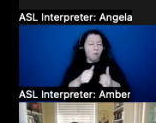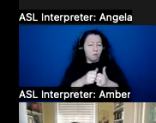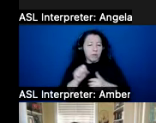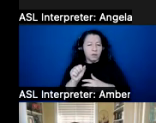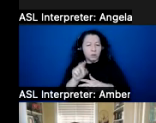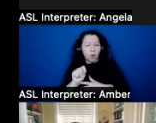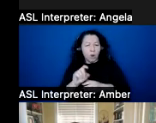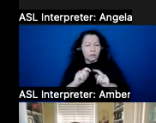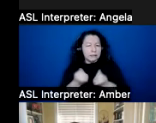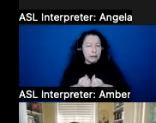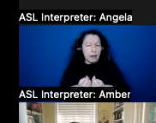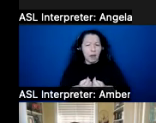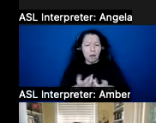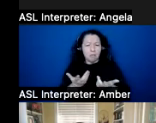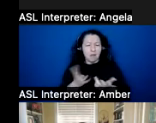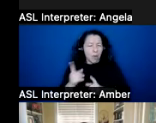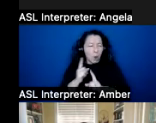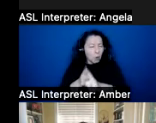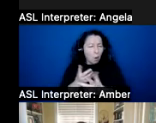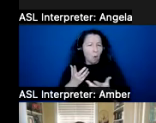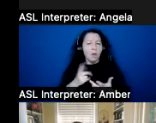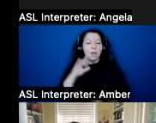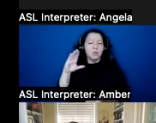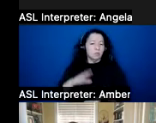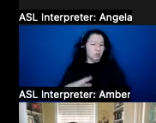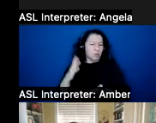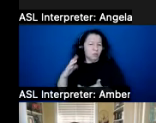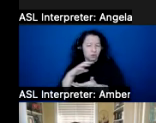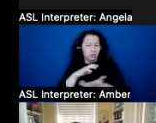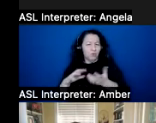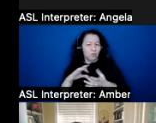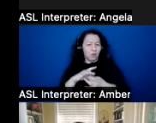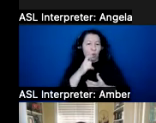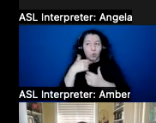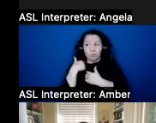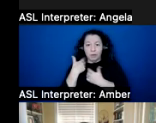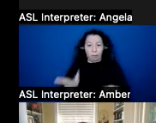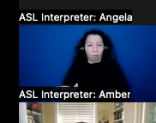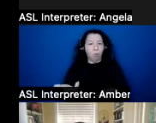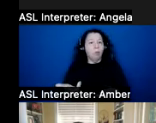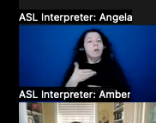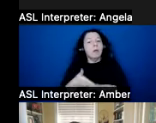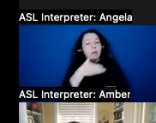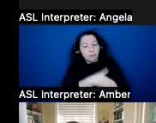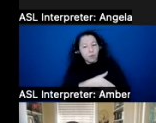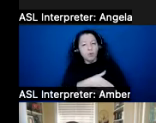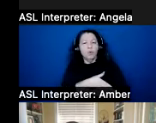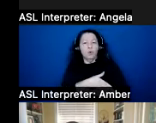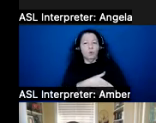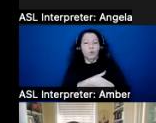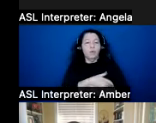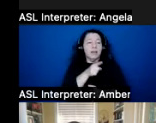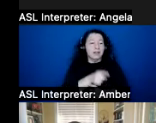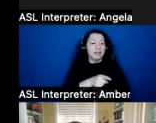of what their goal is to reduce confusion over jurisdiction, improve cross-discipline